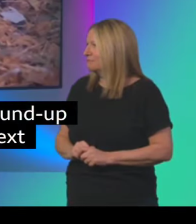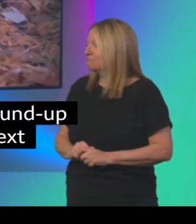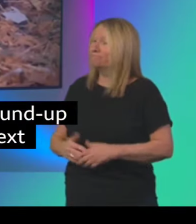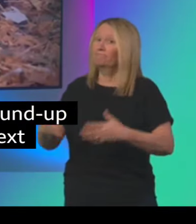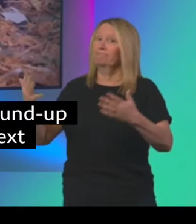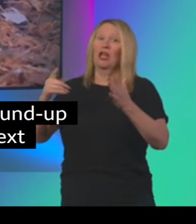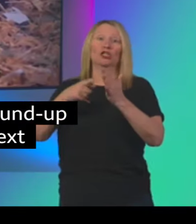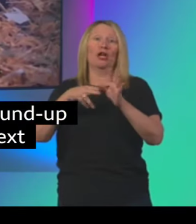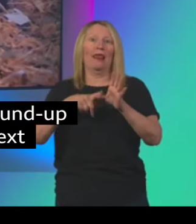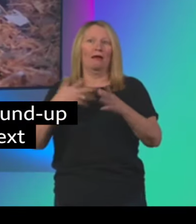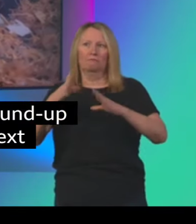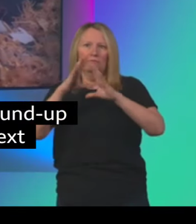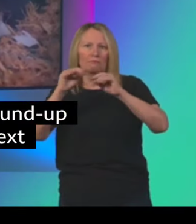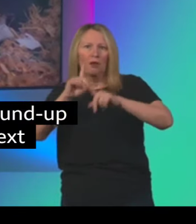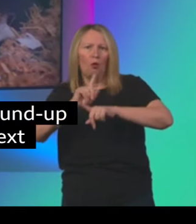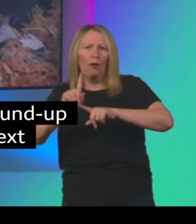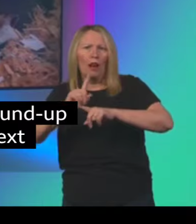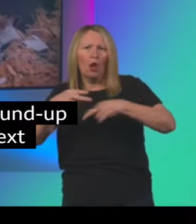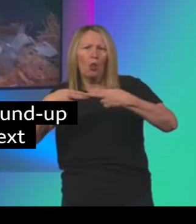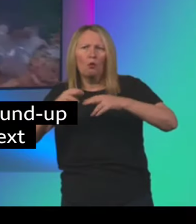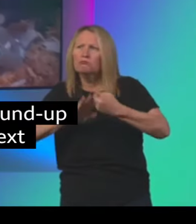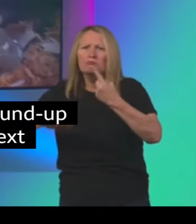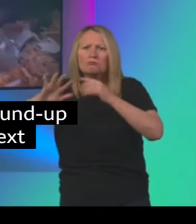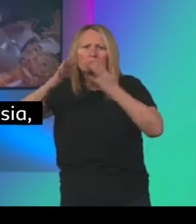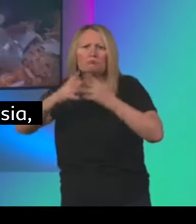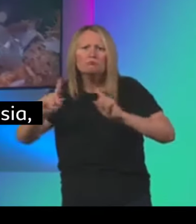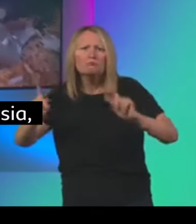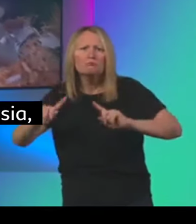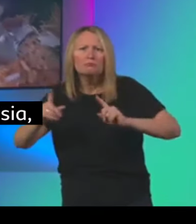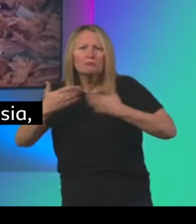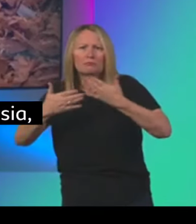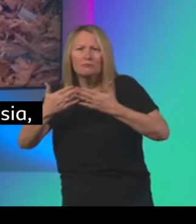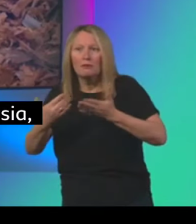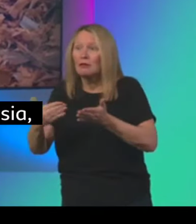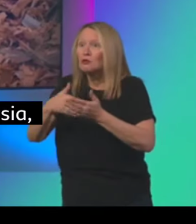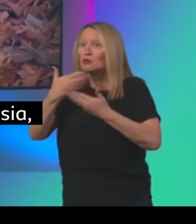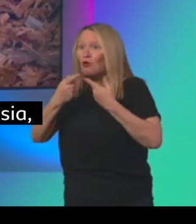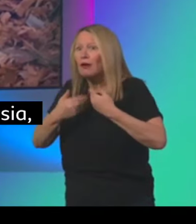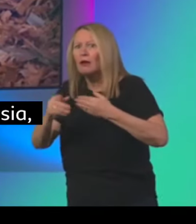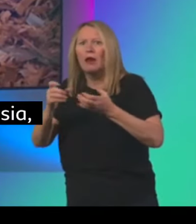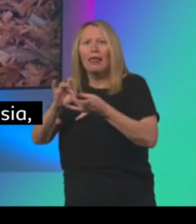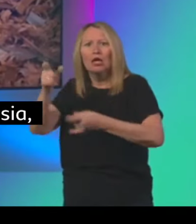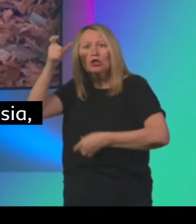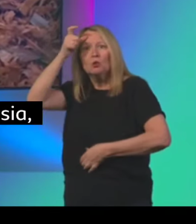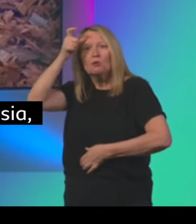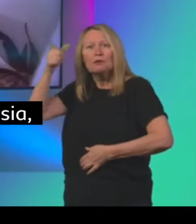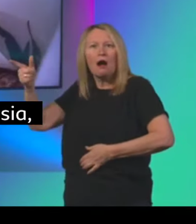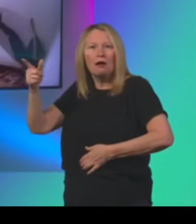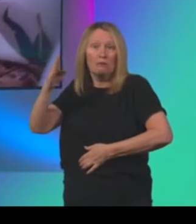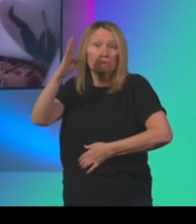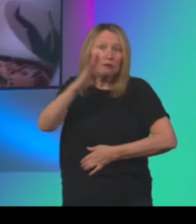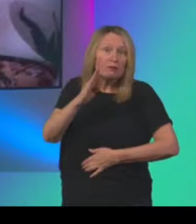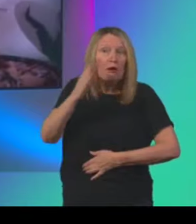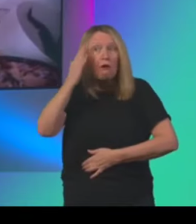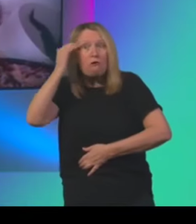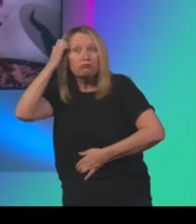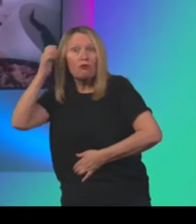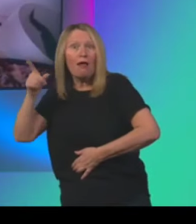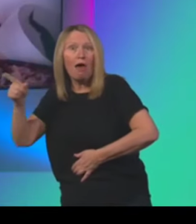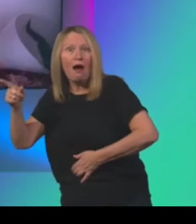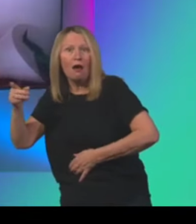Thank you for that, Scarlett. Next, Jenny brings us our weekly roundup of environmental news next, with stories coming from Tunisia, Brazil and